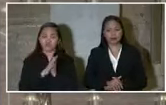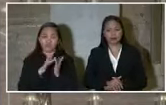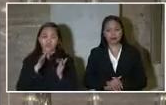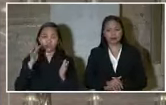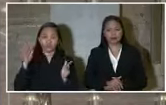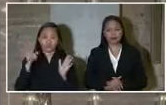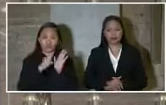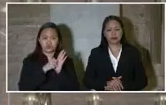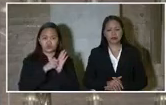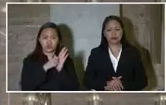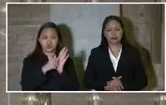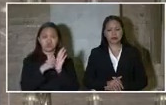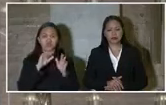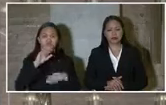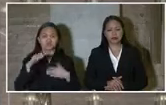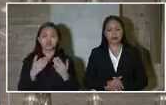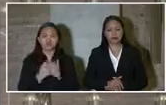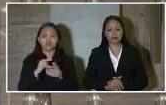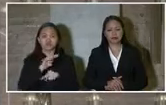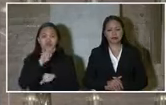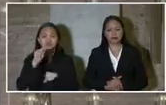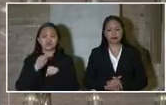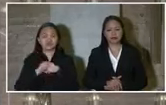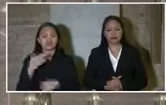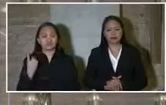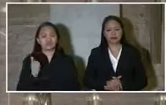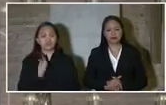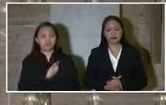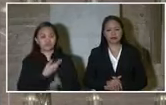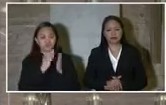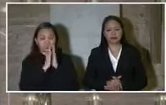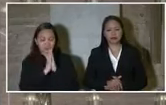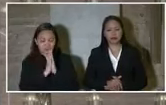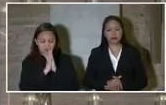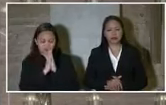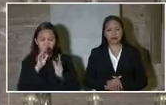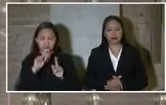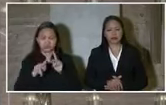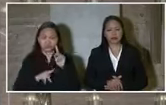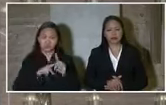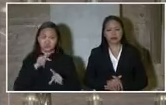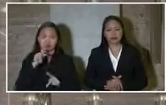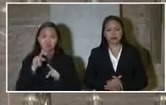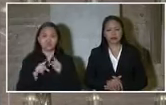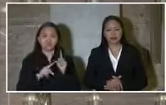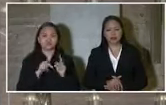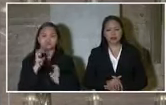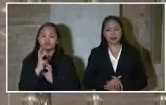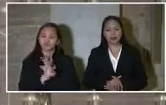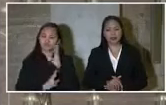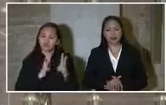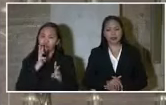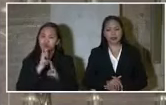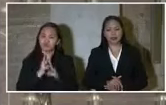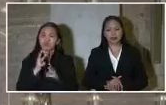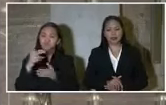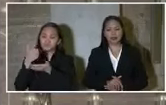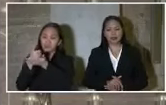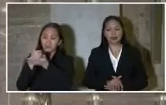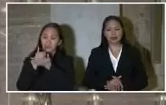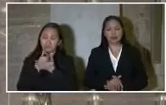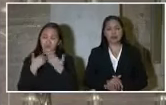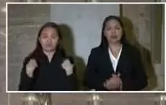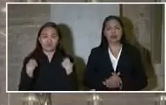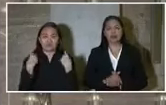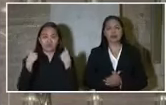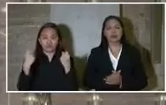sign to all nations. As we pray for the peoples of your world, help us to strengthen